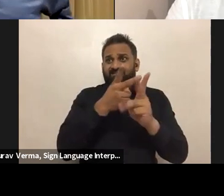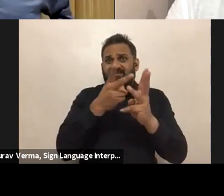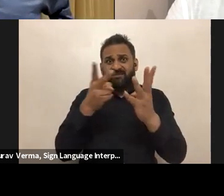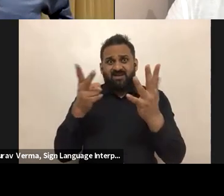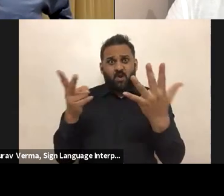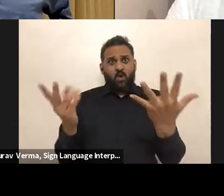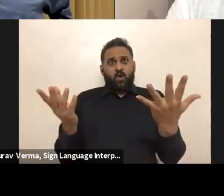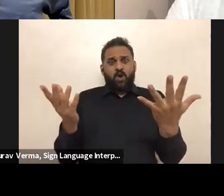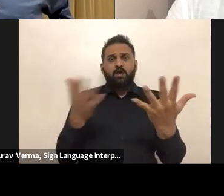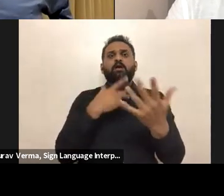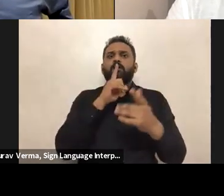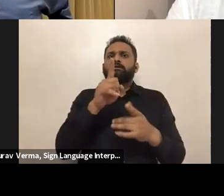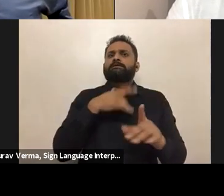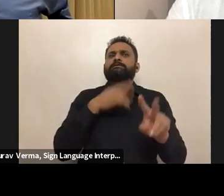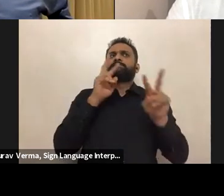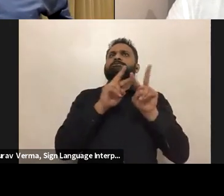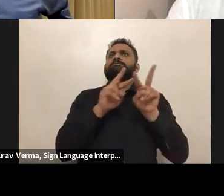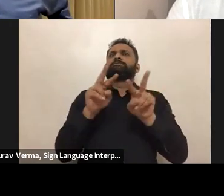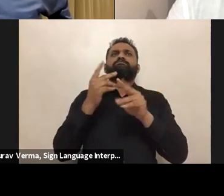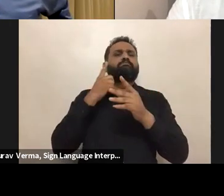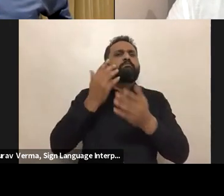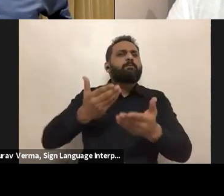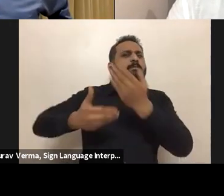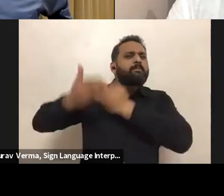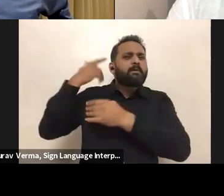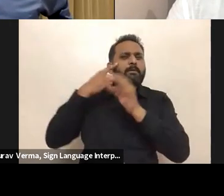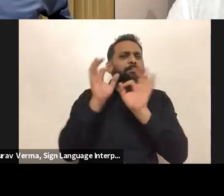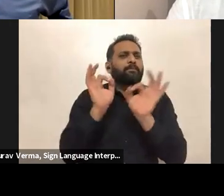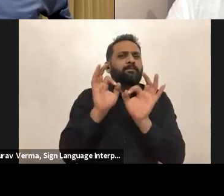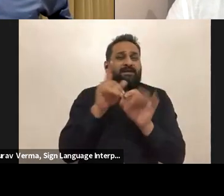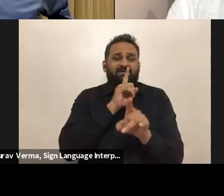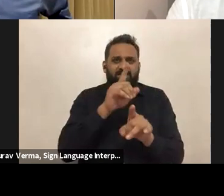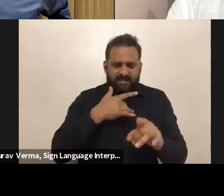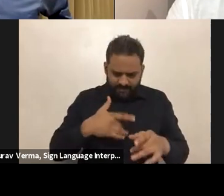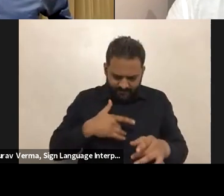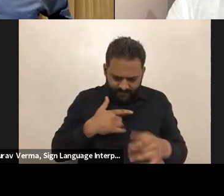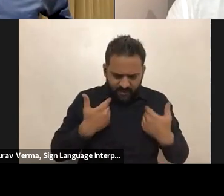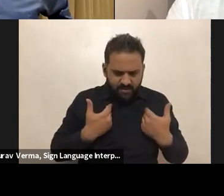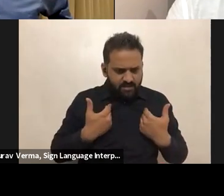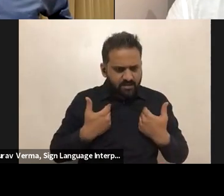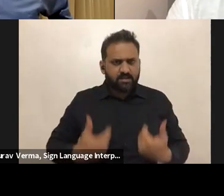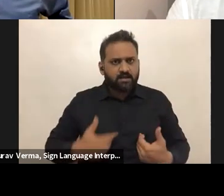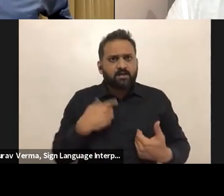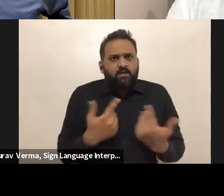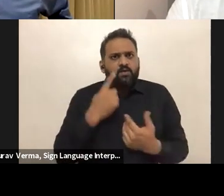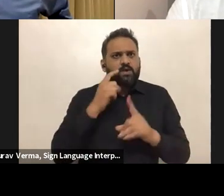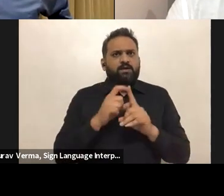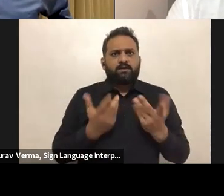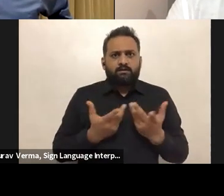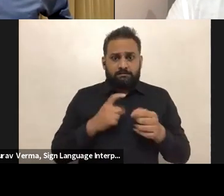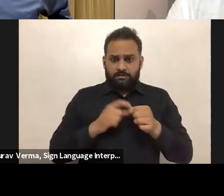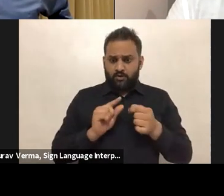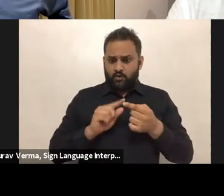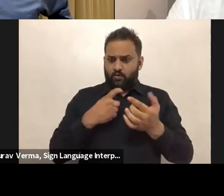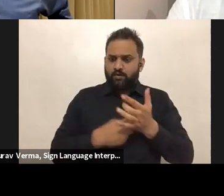we've never really seen before. I think that's where my identity really flourishes. My identity as a queer, non-binary